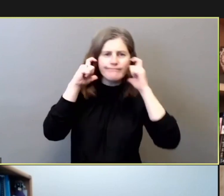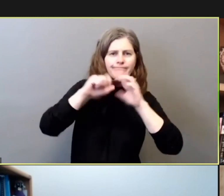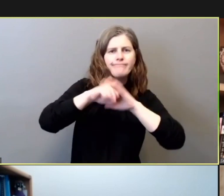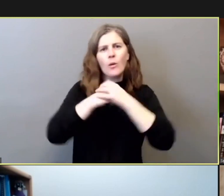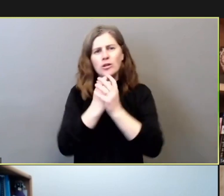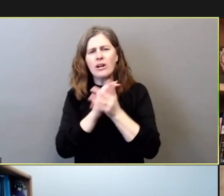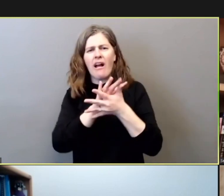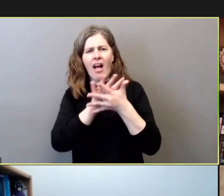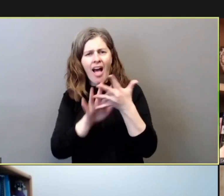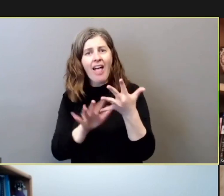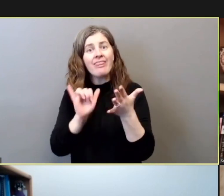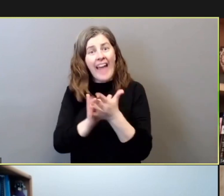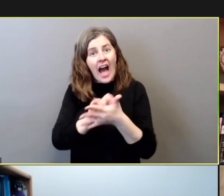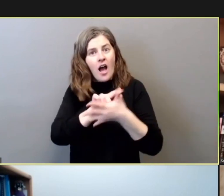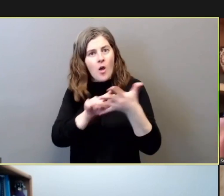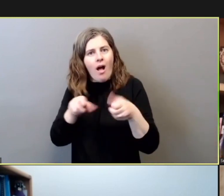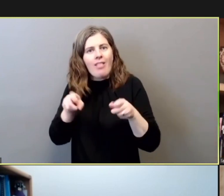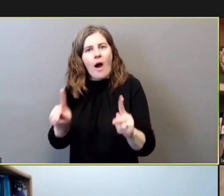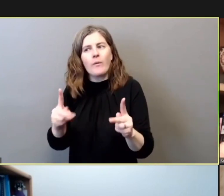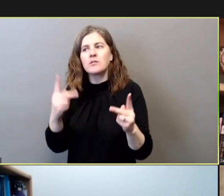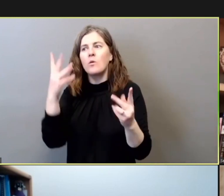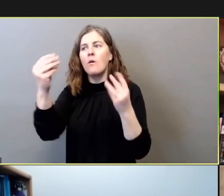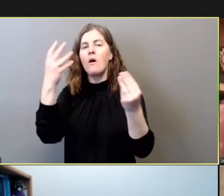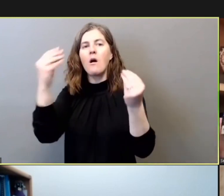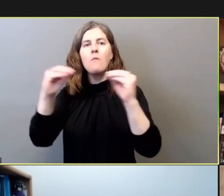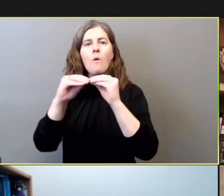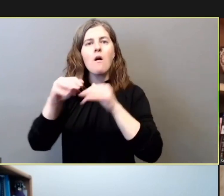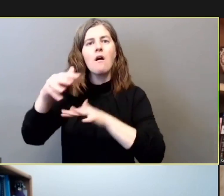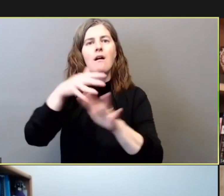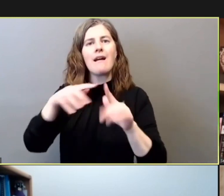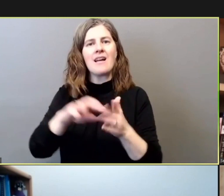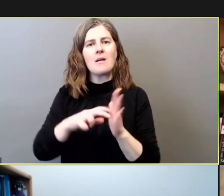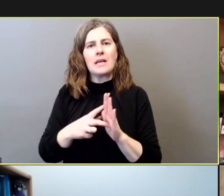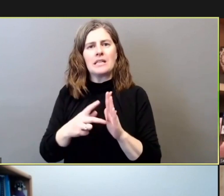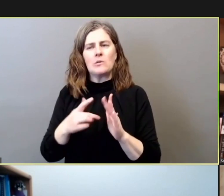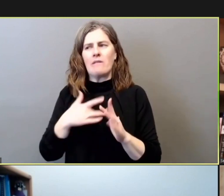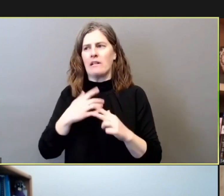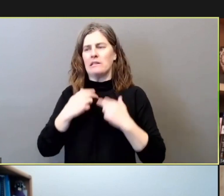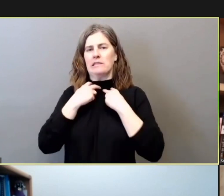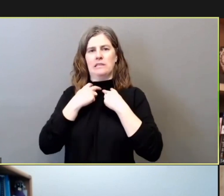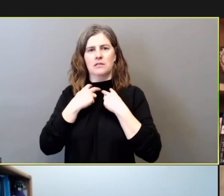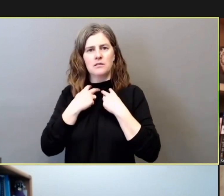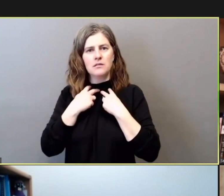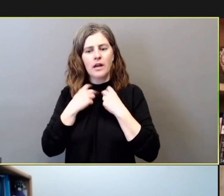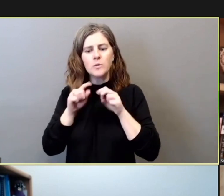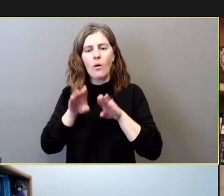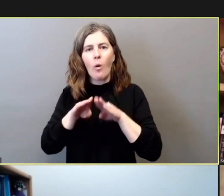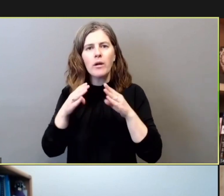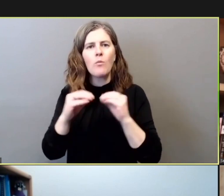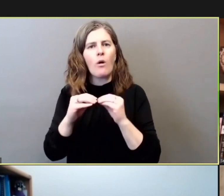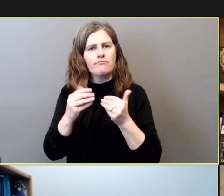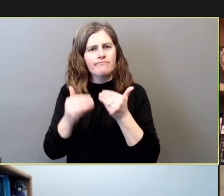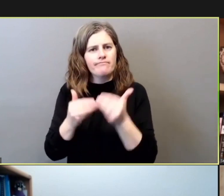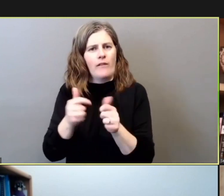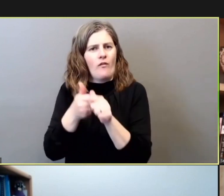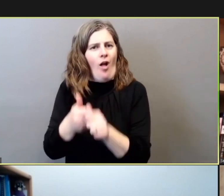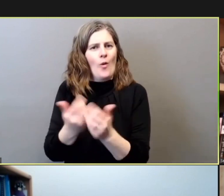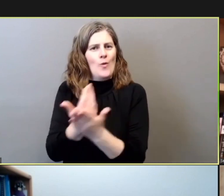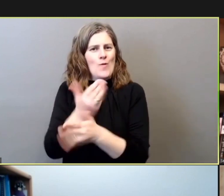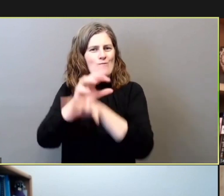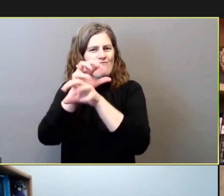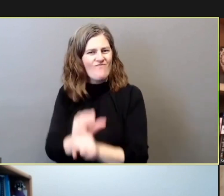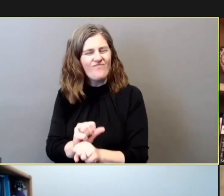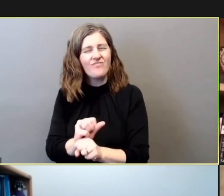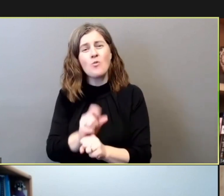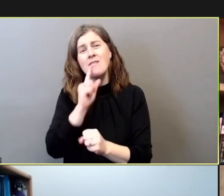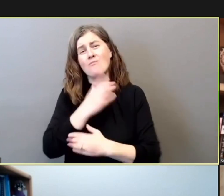are what will allow us to open up a little bit, not things we leave behind us as we open. So with that, I appreciate all your